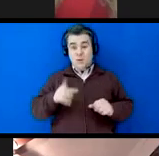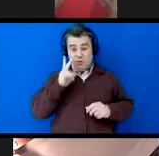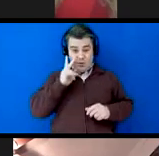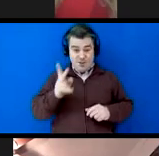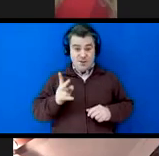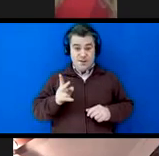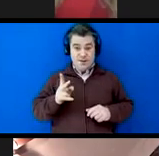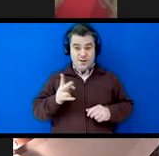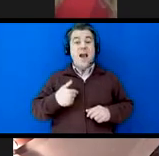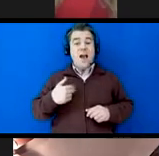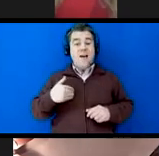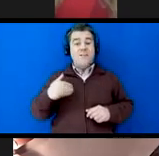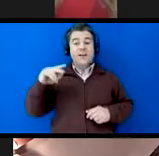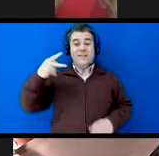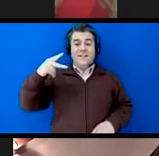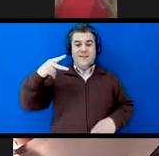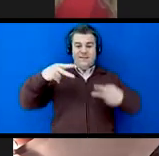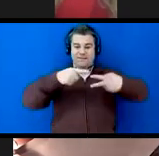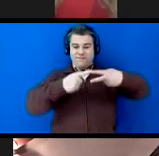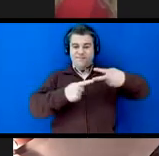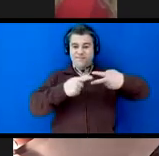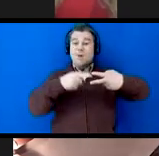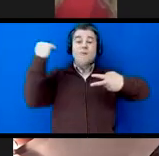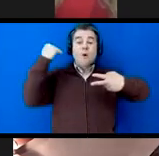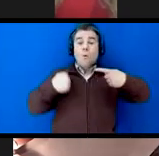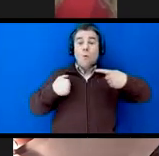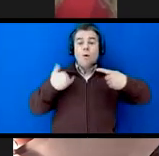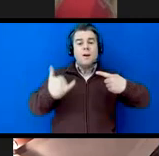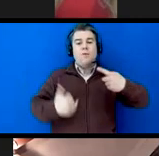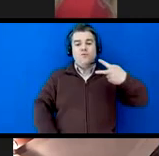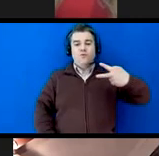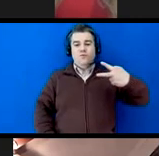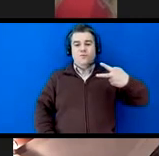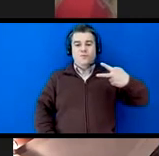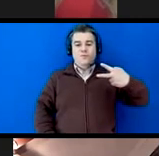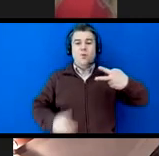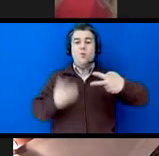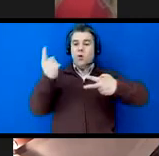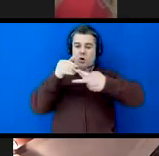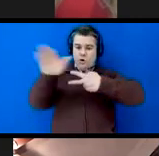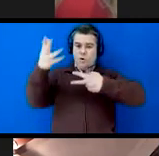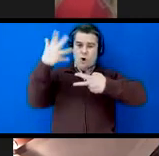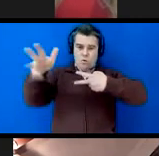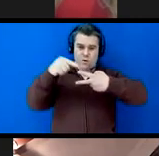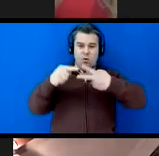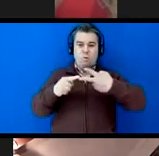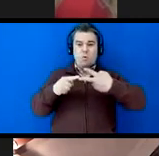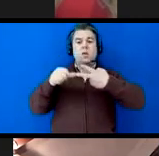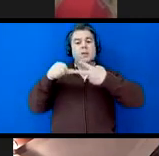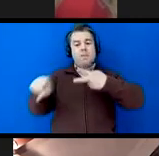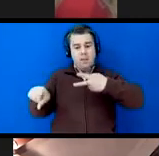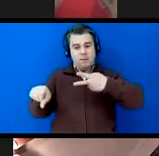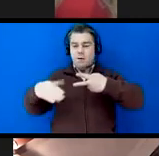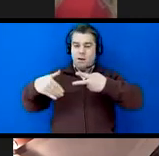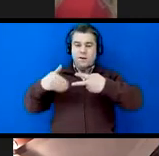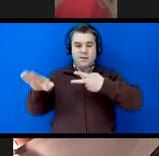I have a second actual sample ready to go. So I've got one that's shipped and I have one that's submitted. And you can see